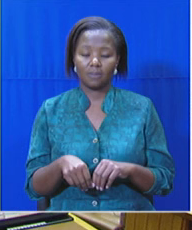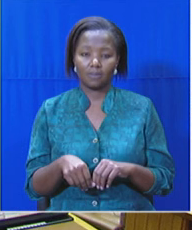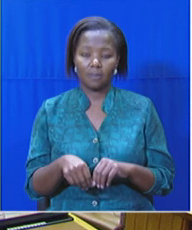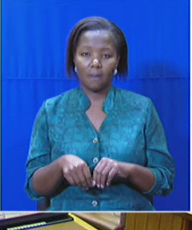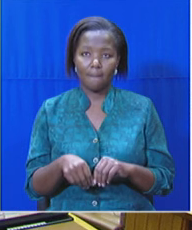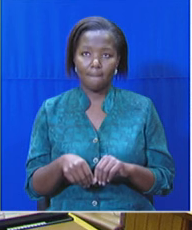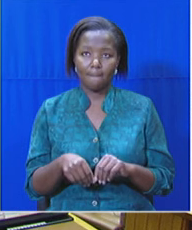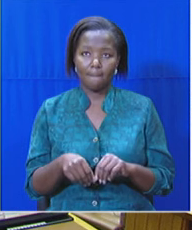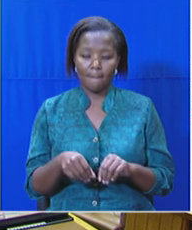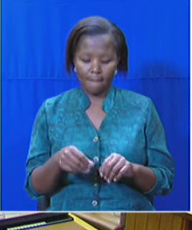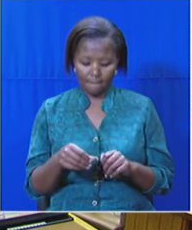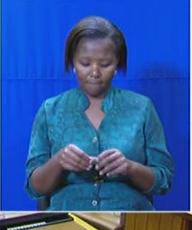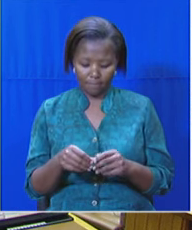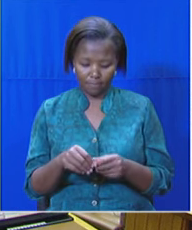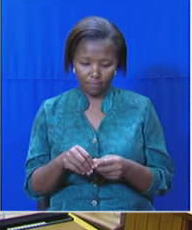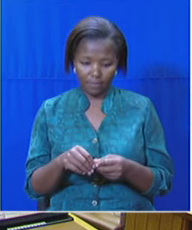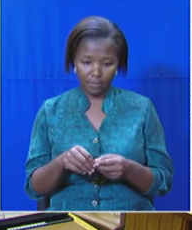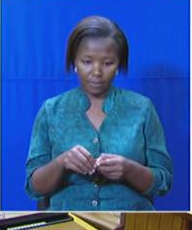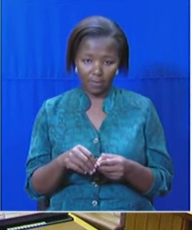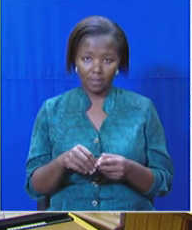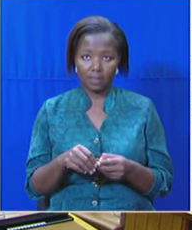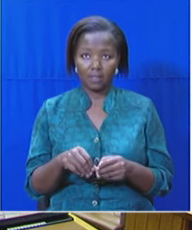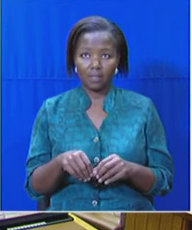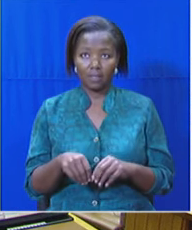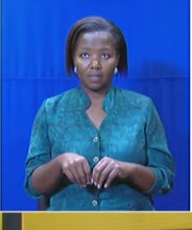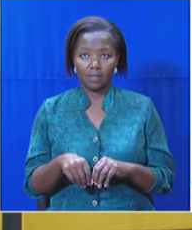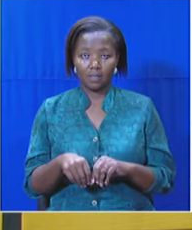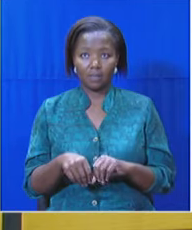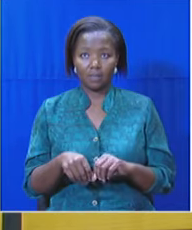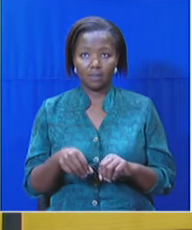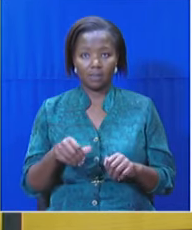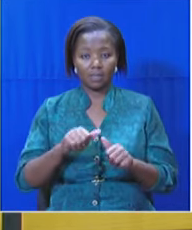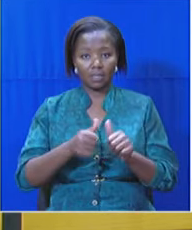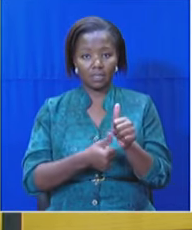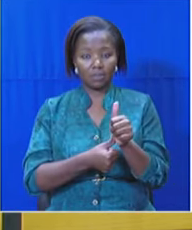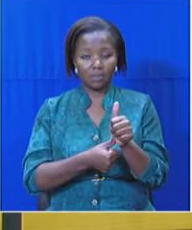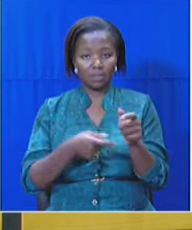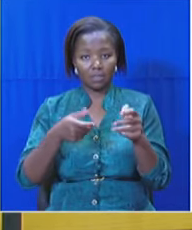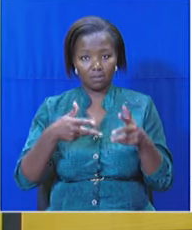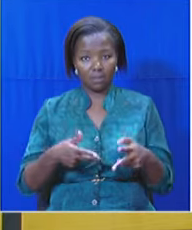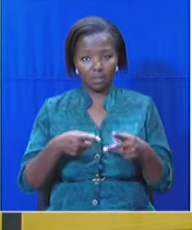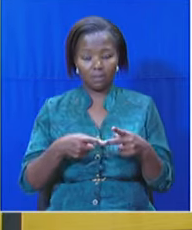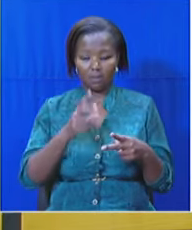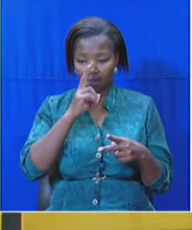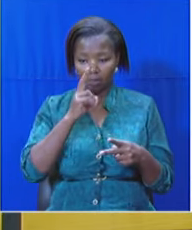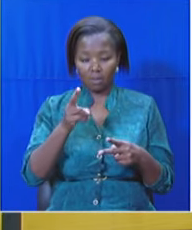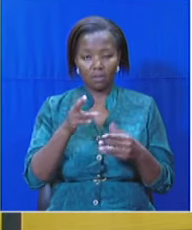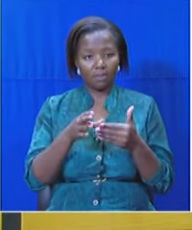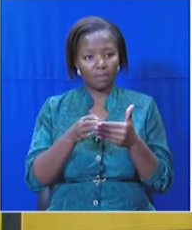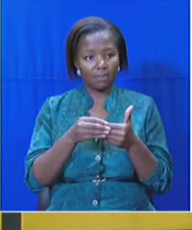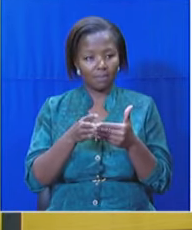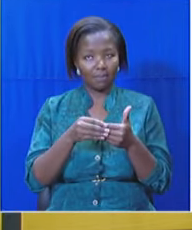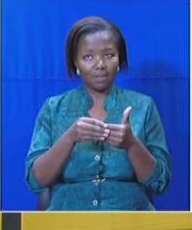Honorable Deputy Speaker, Honorable Minister and It's the Deputies. chairperson,